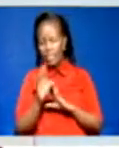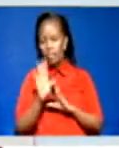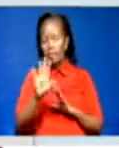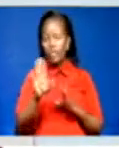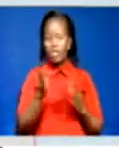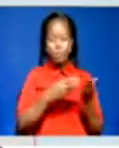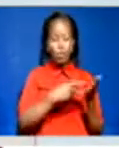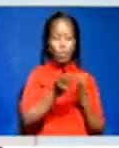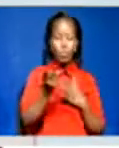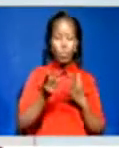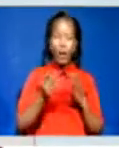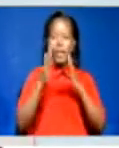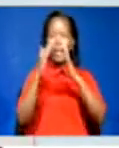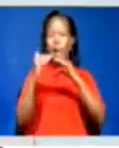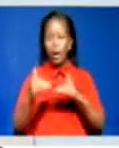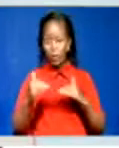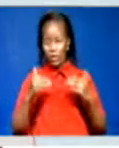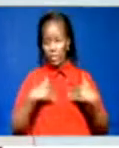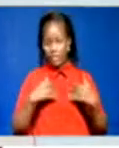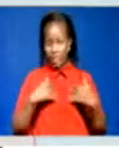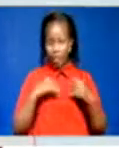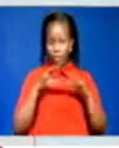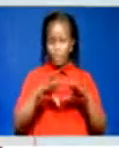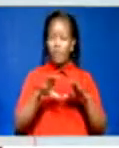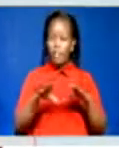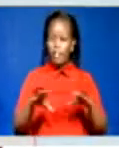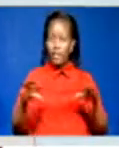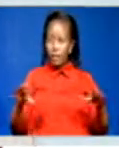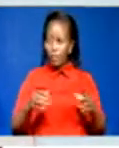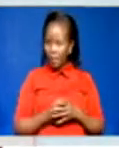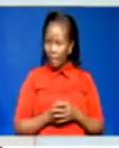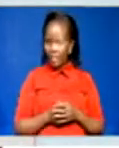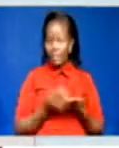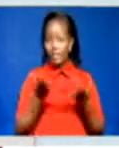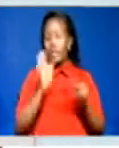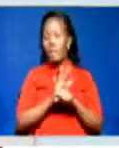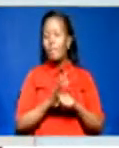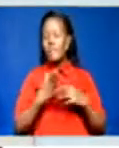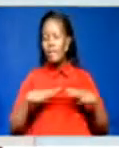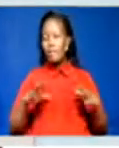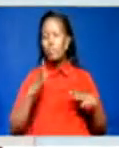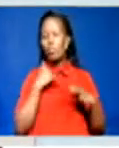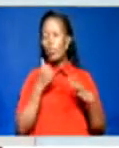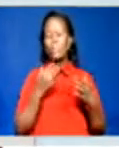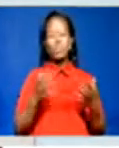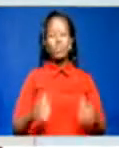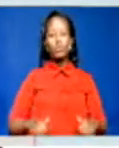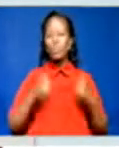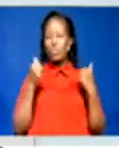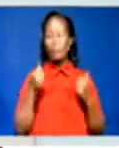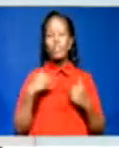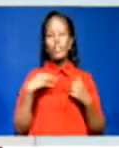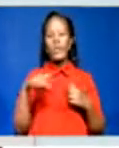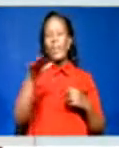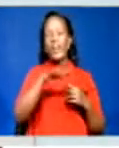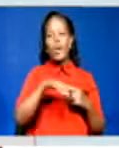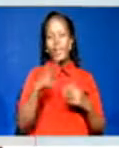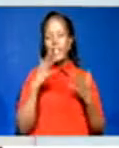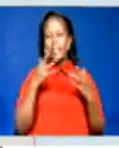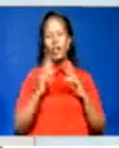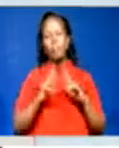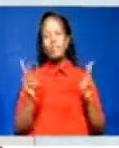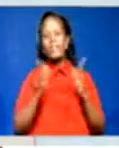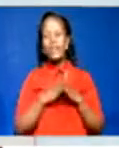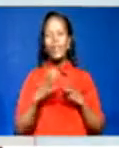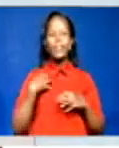houses that are in the market. Who would not like to live in Karen, for example, or Runda? Everyone would like to go there, but the reality